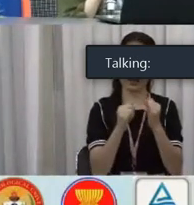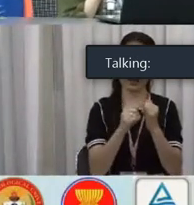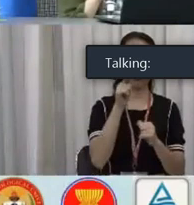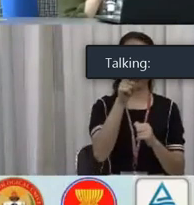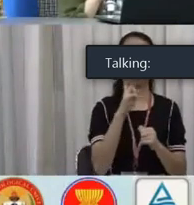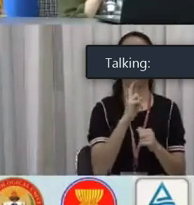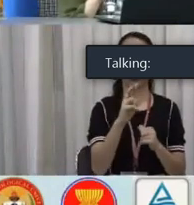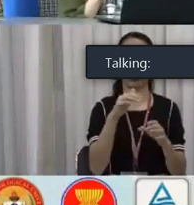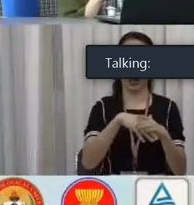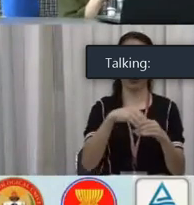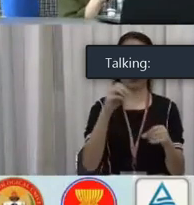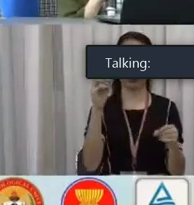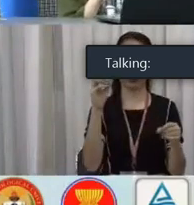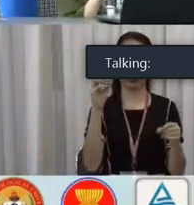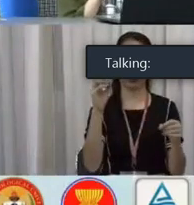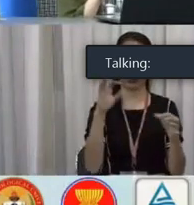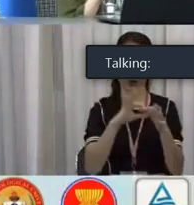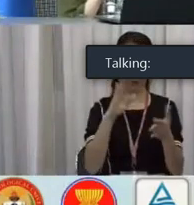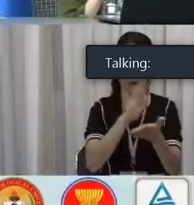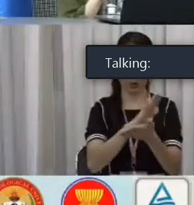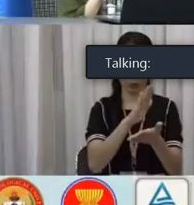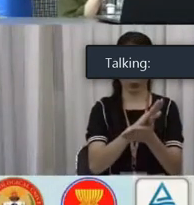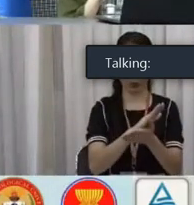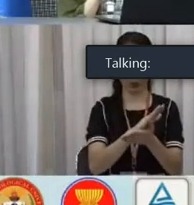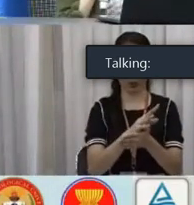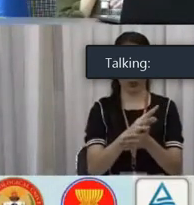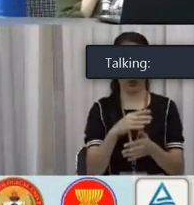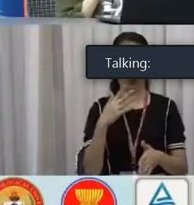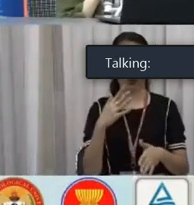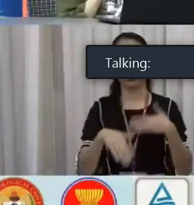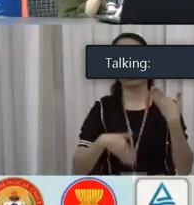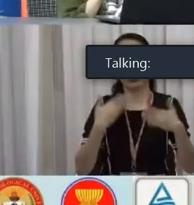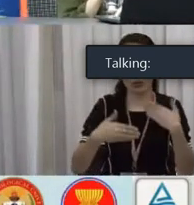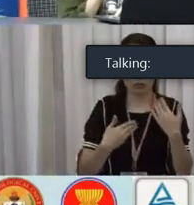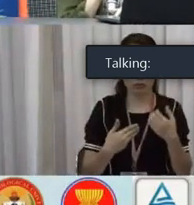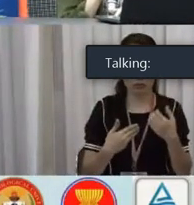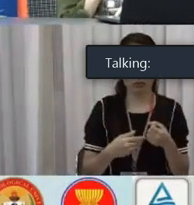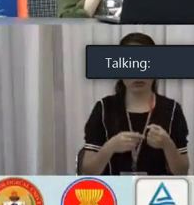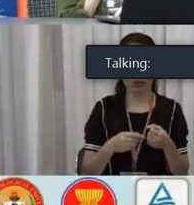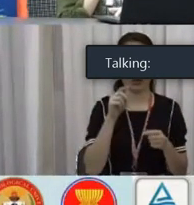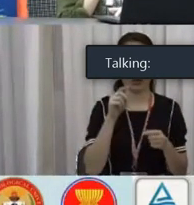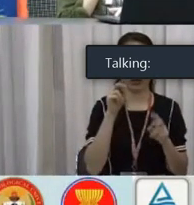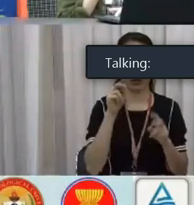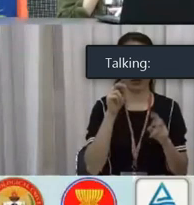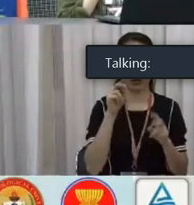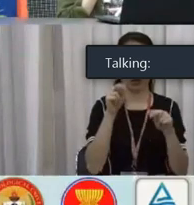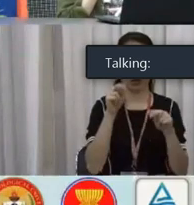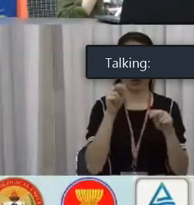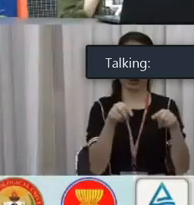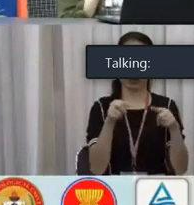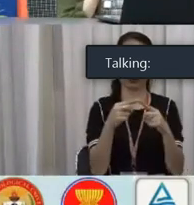youth, dapat certified ka sa inyong local social welfare and development office.